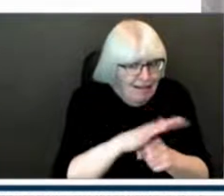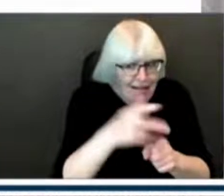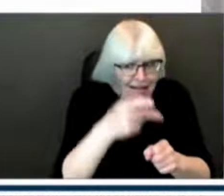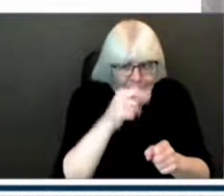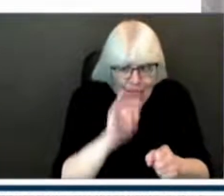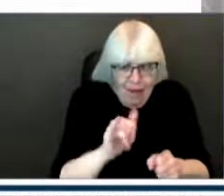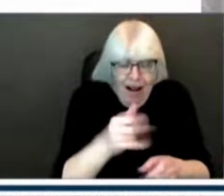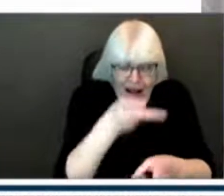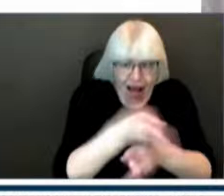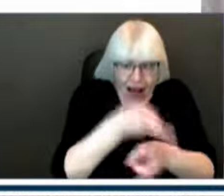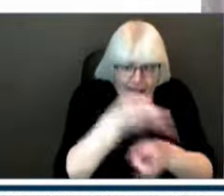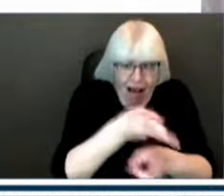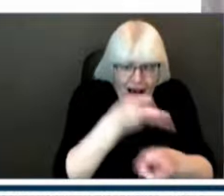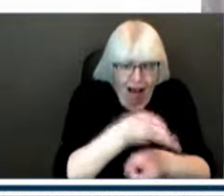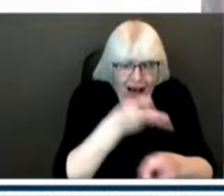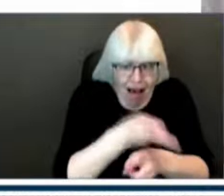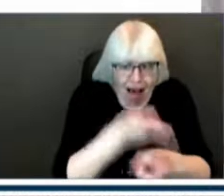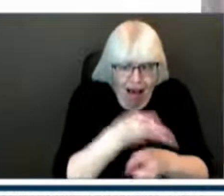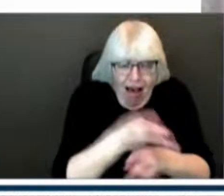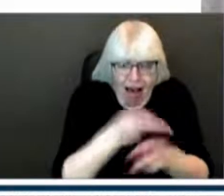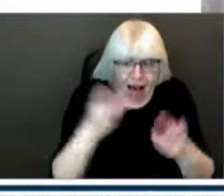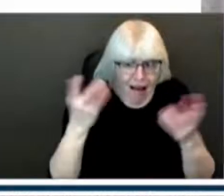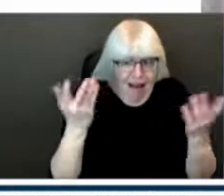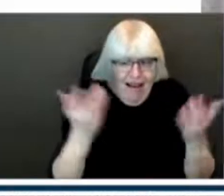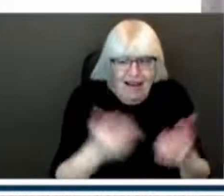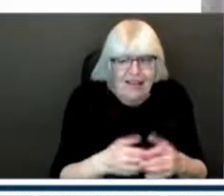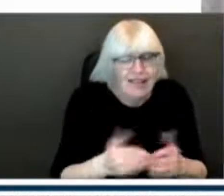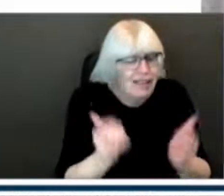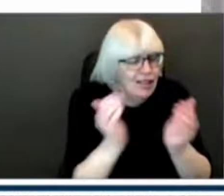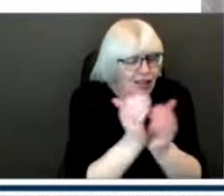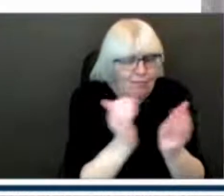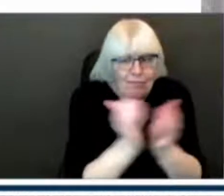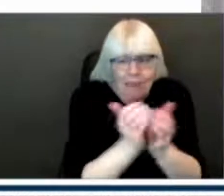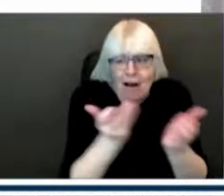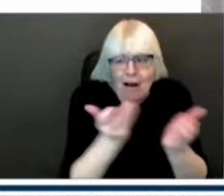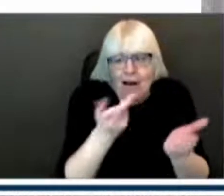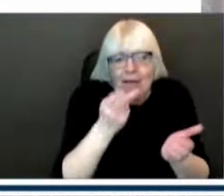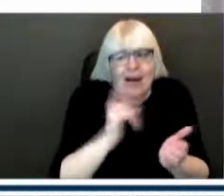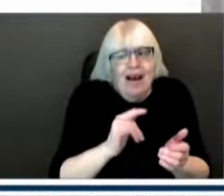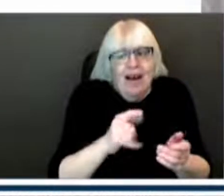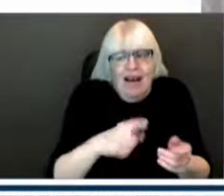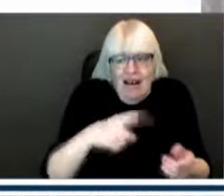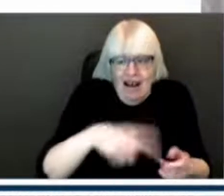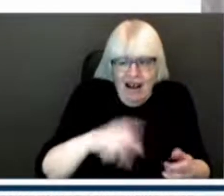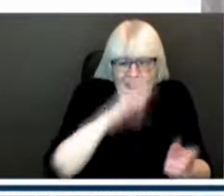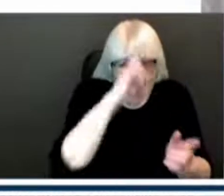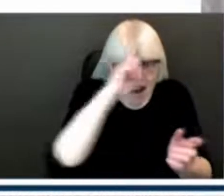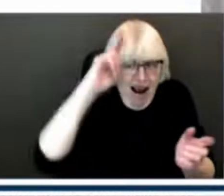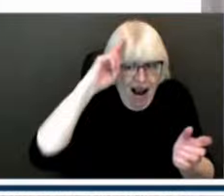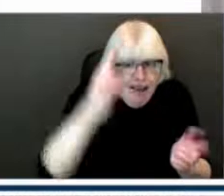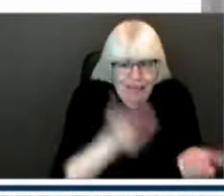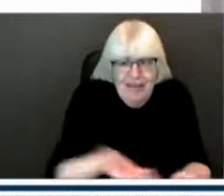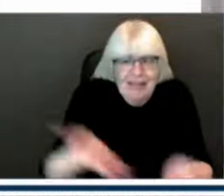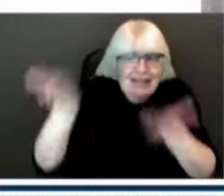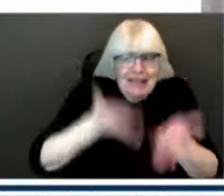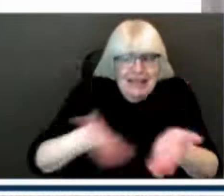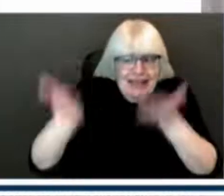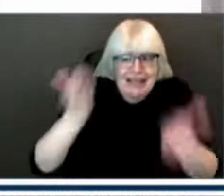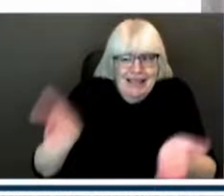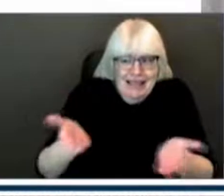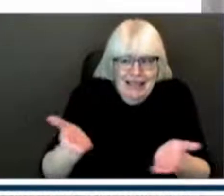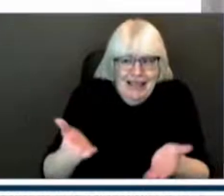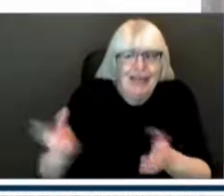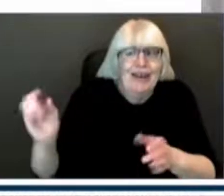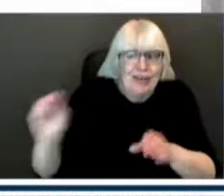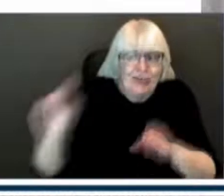having a significant impact on our hospital capacity issues. So it's not insignificant. we're